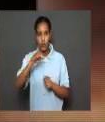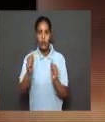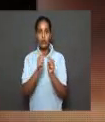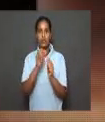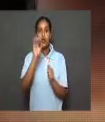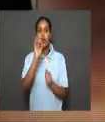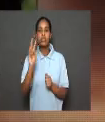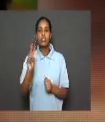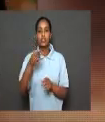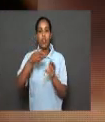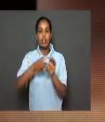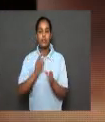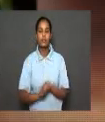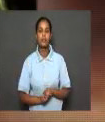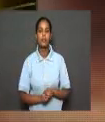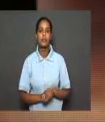oxygen gas.